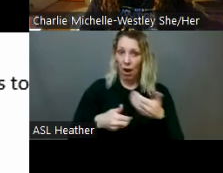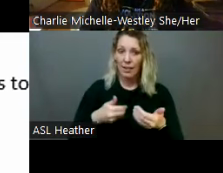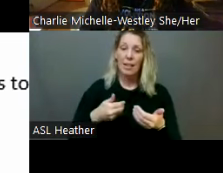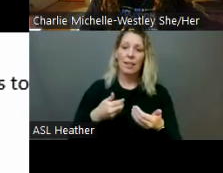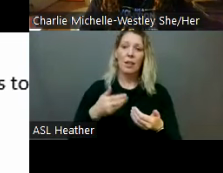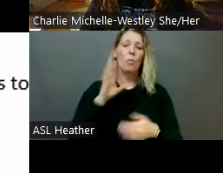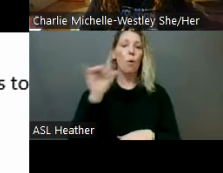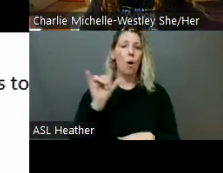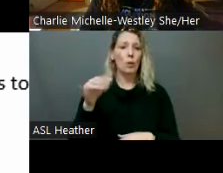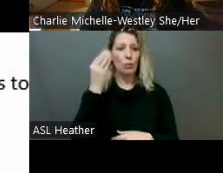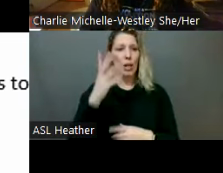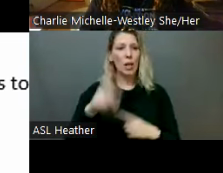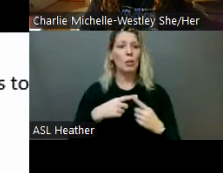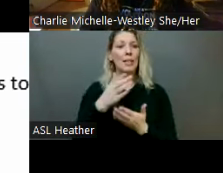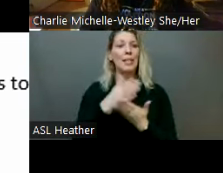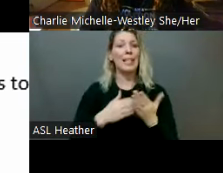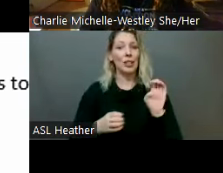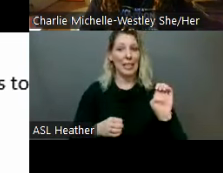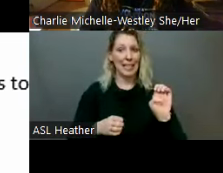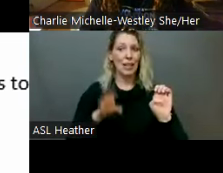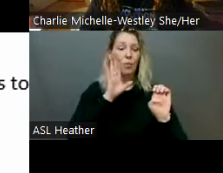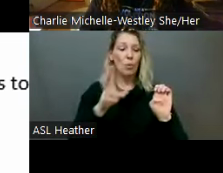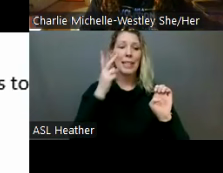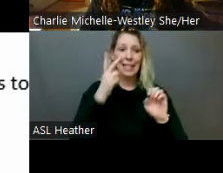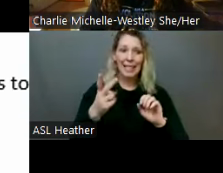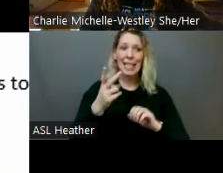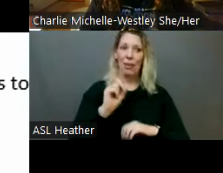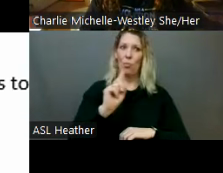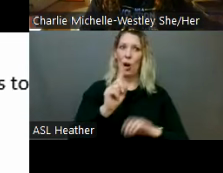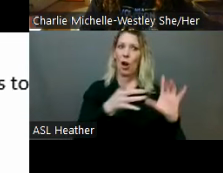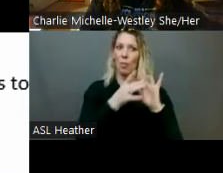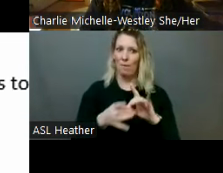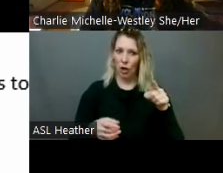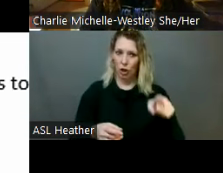will also tell you that when we get to section E, you'll see that that's where it's referred to.